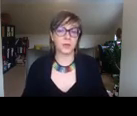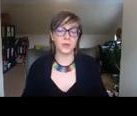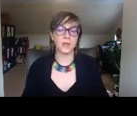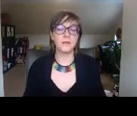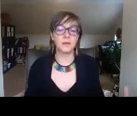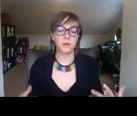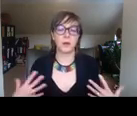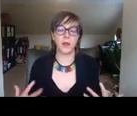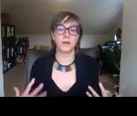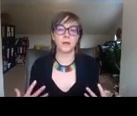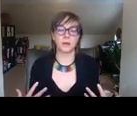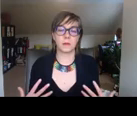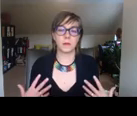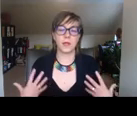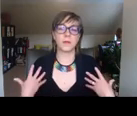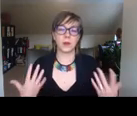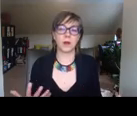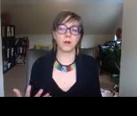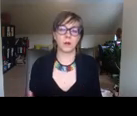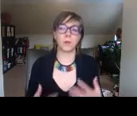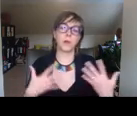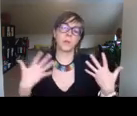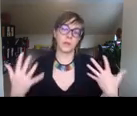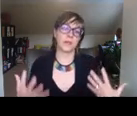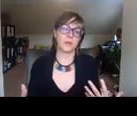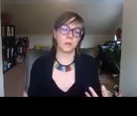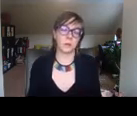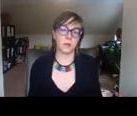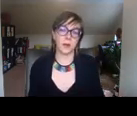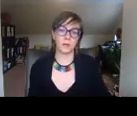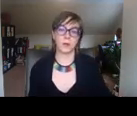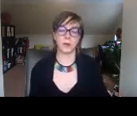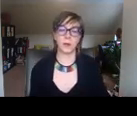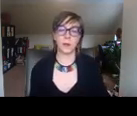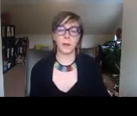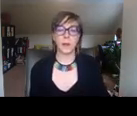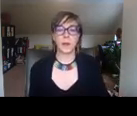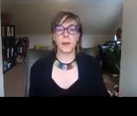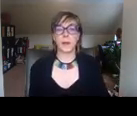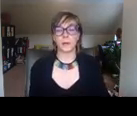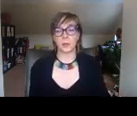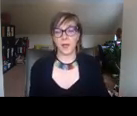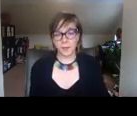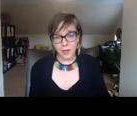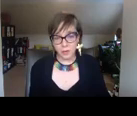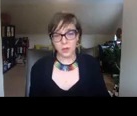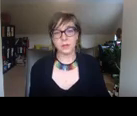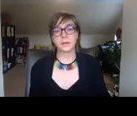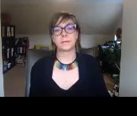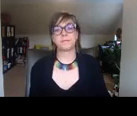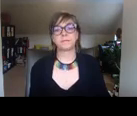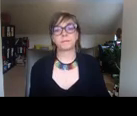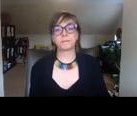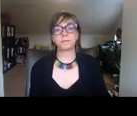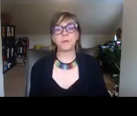in person? Even without being able to hug her, it still was more meaningful, I think. So we have that